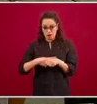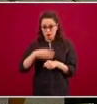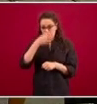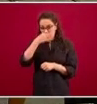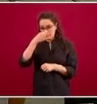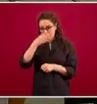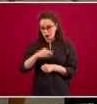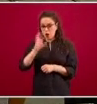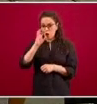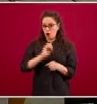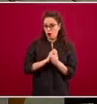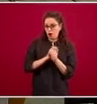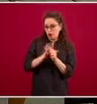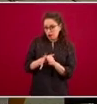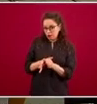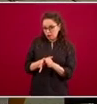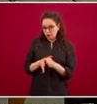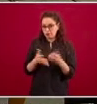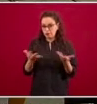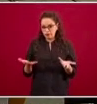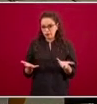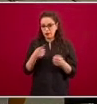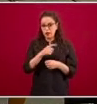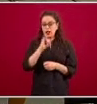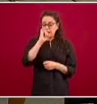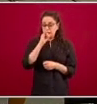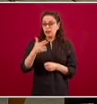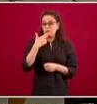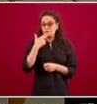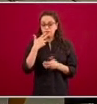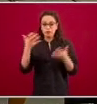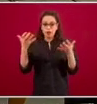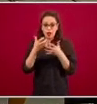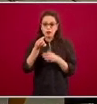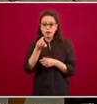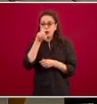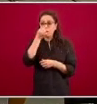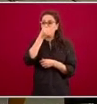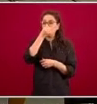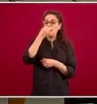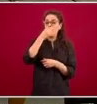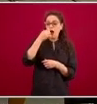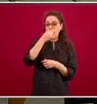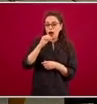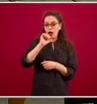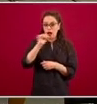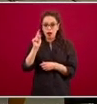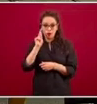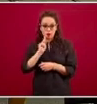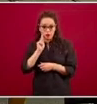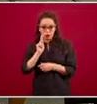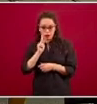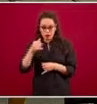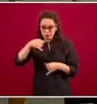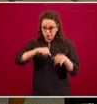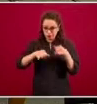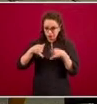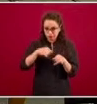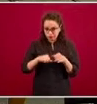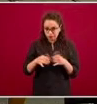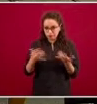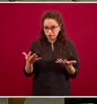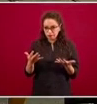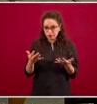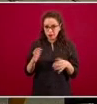not severe enough, so the person would get concerned about them. Maybe they showed up at